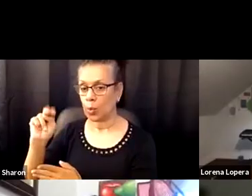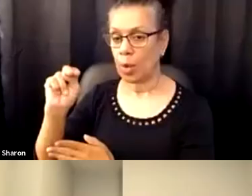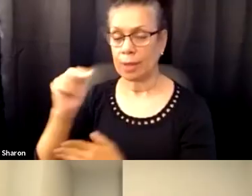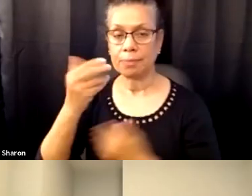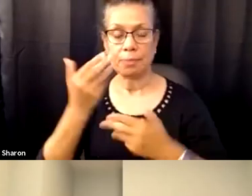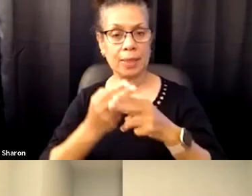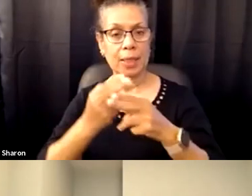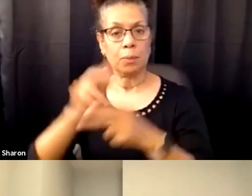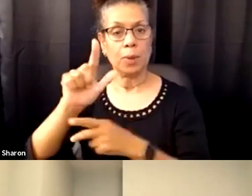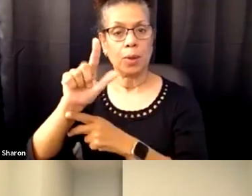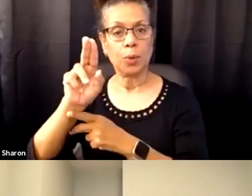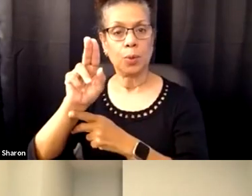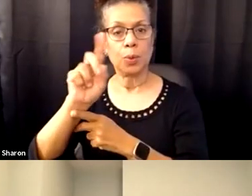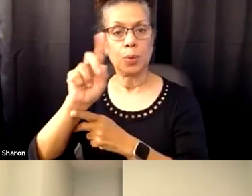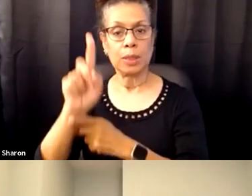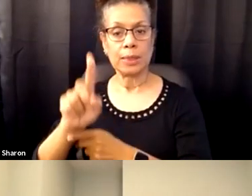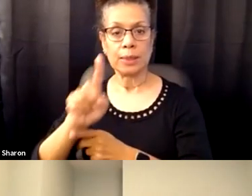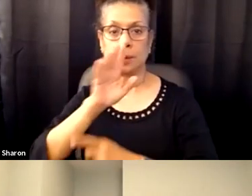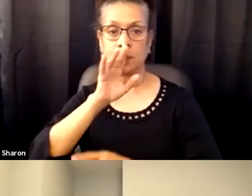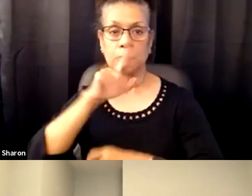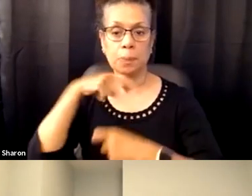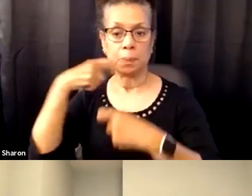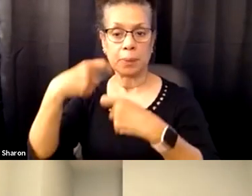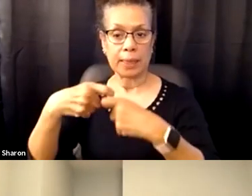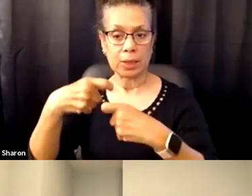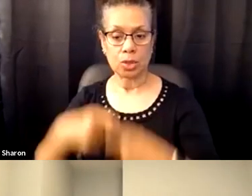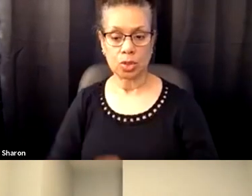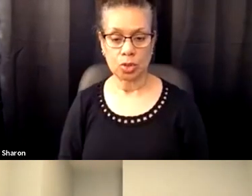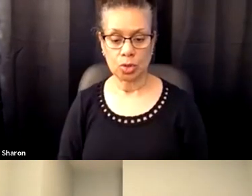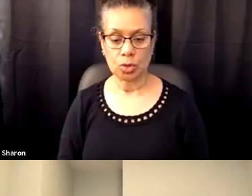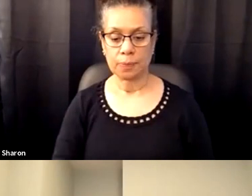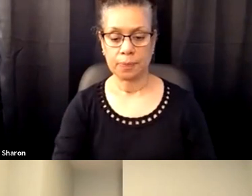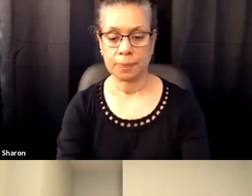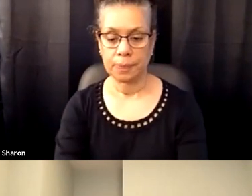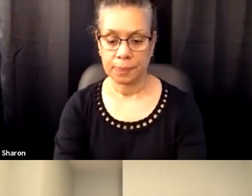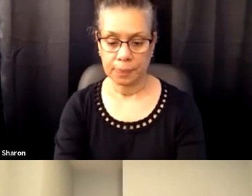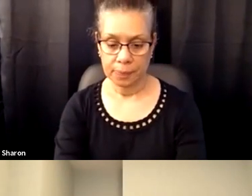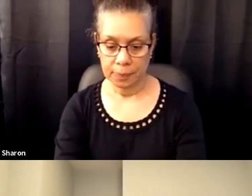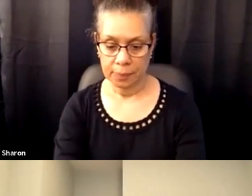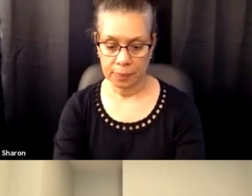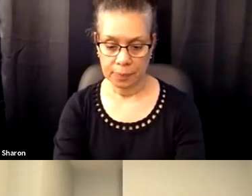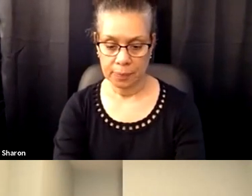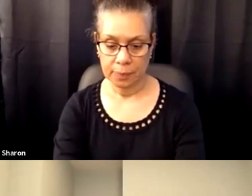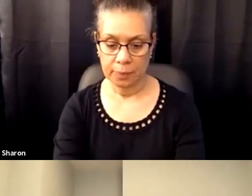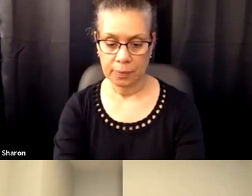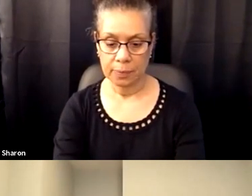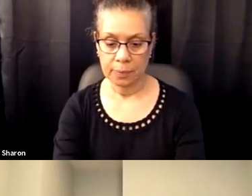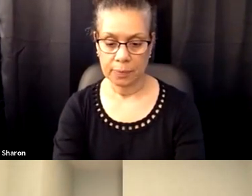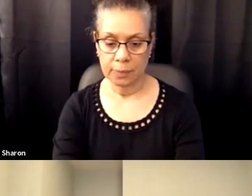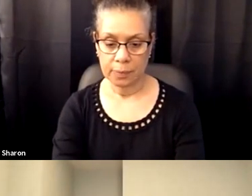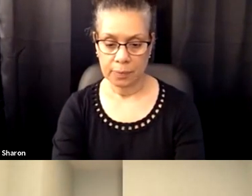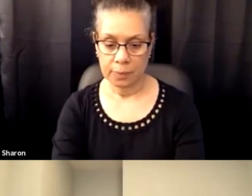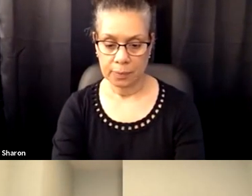is luz barreto and i will be your simultaneous interpreter in spanish buenas noches my